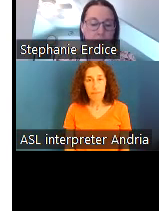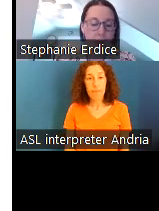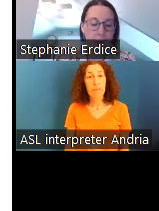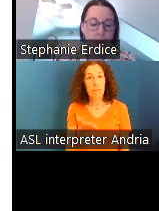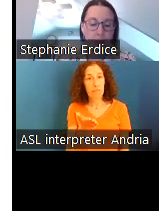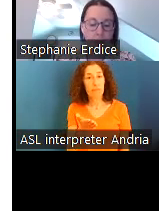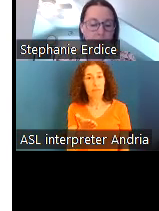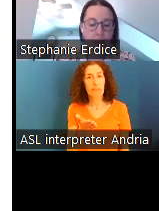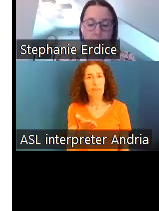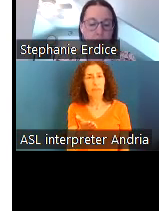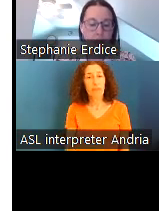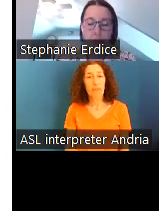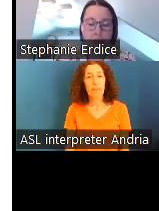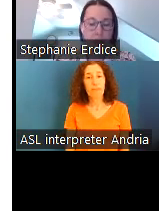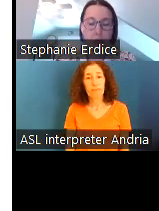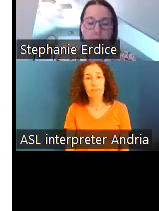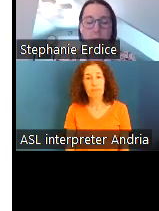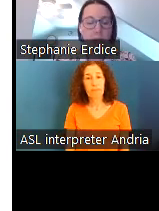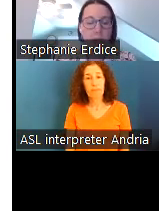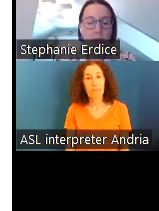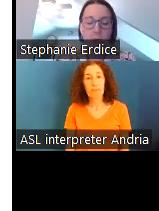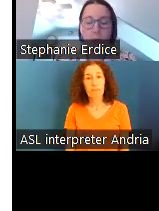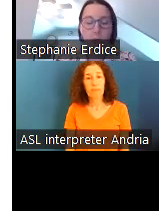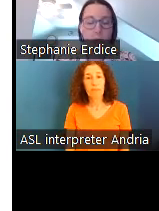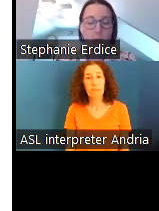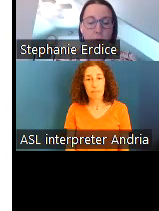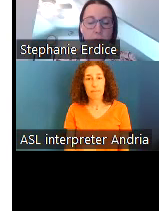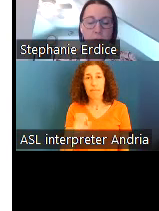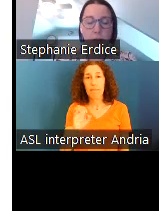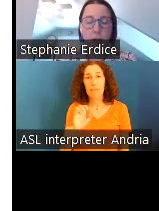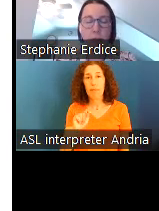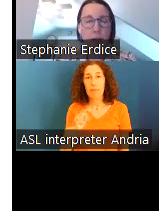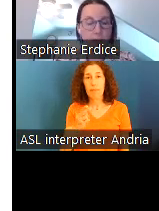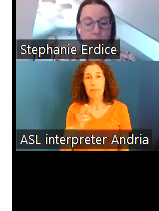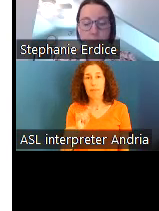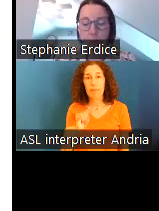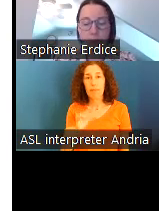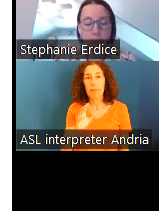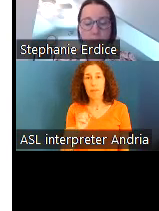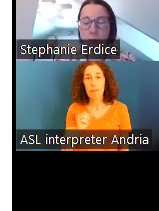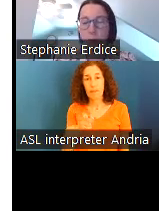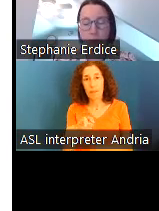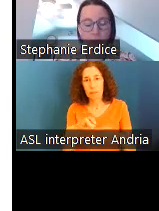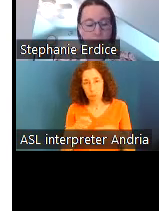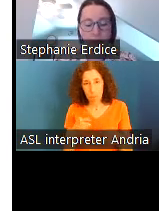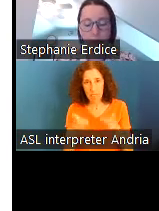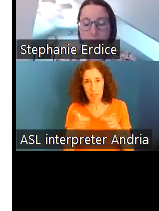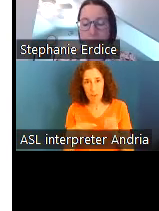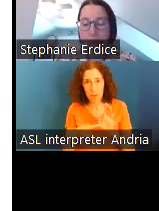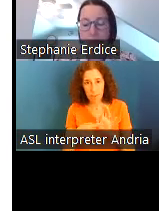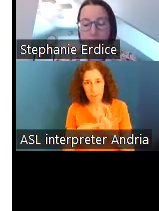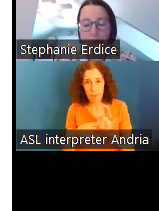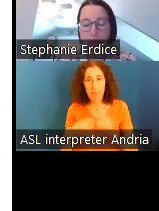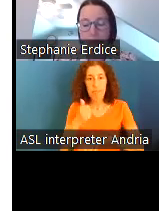ethics, this is what it says, like a set of moral principles, a theory, or a system of moral